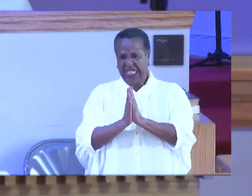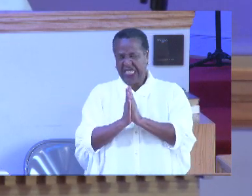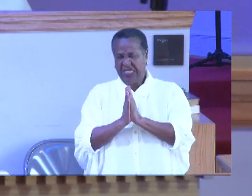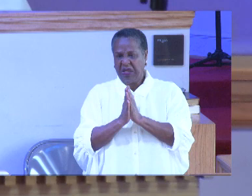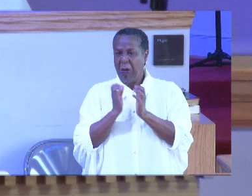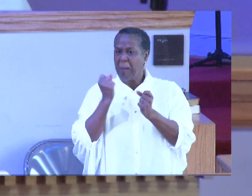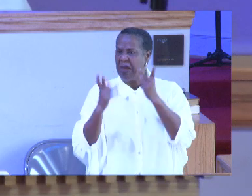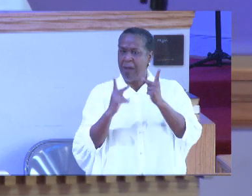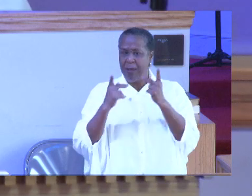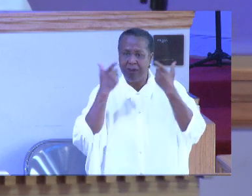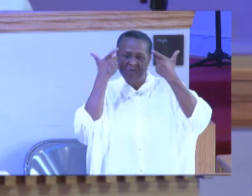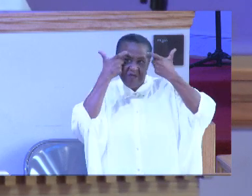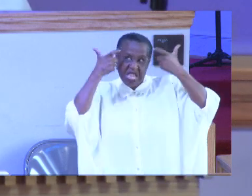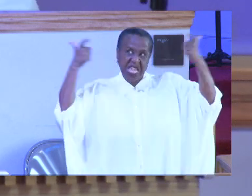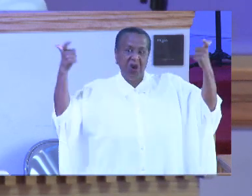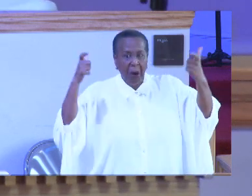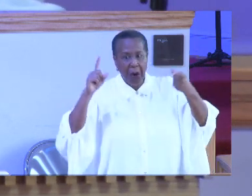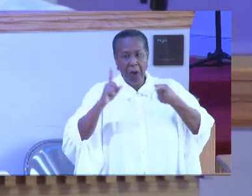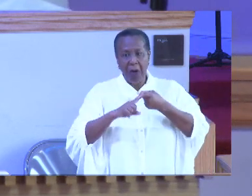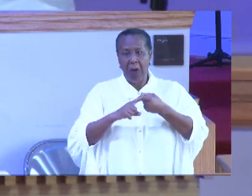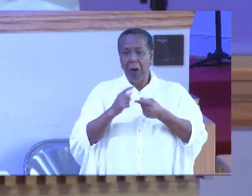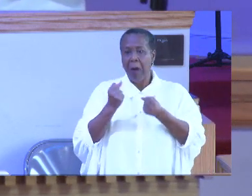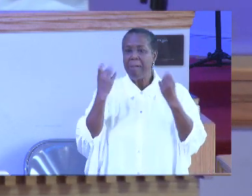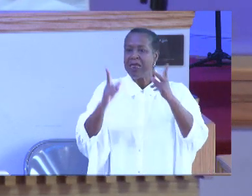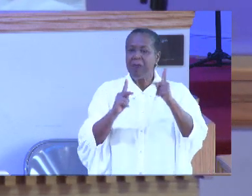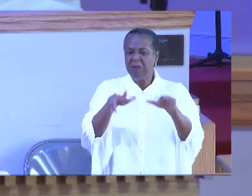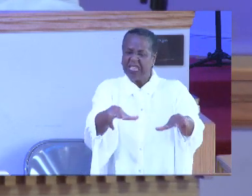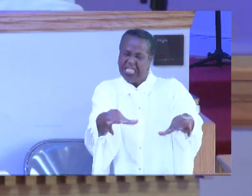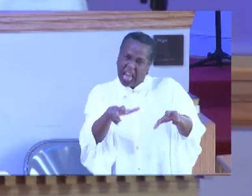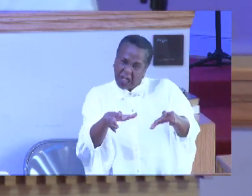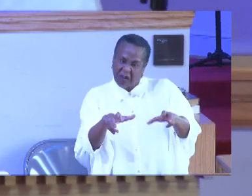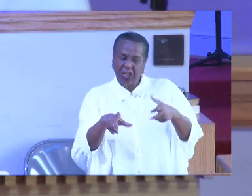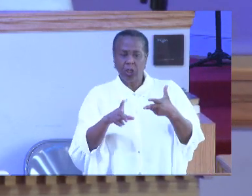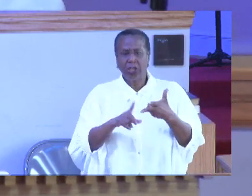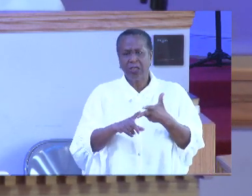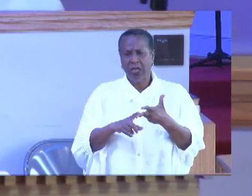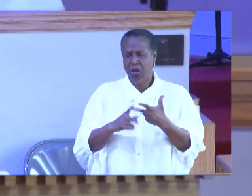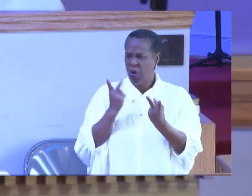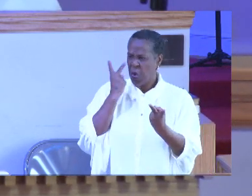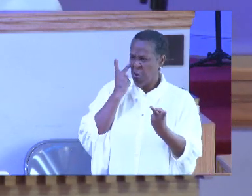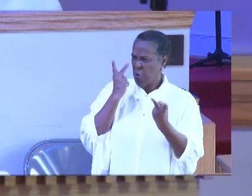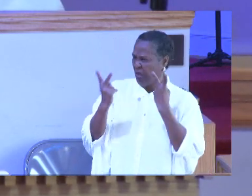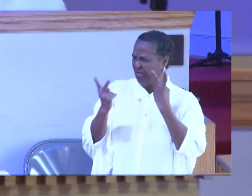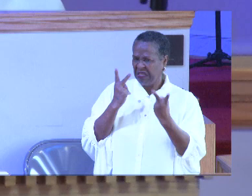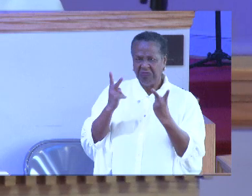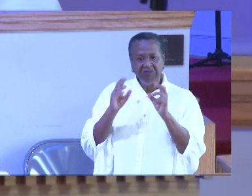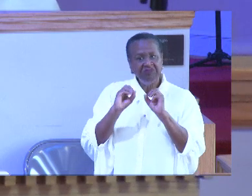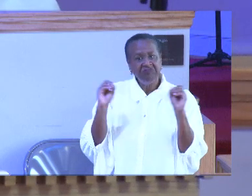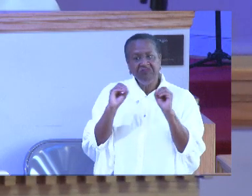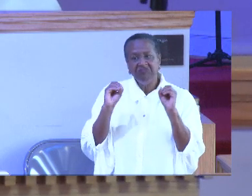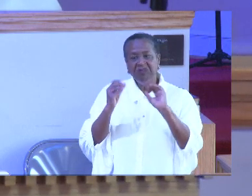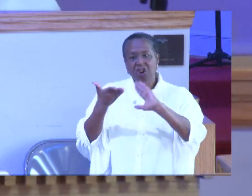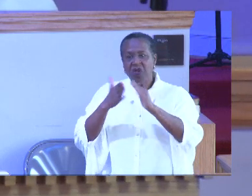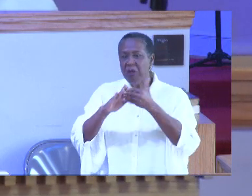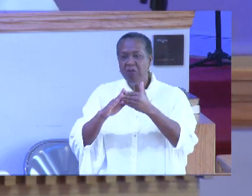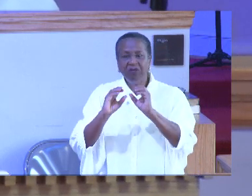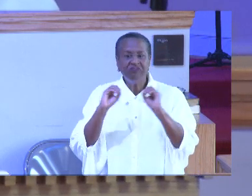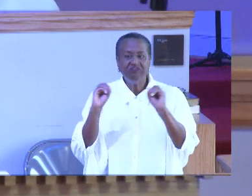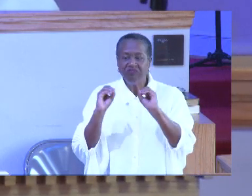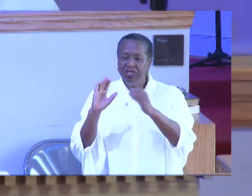egotism and selfishness, and we see very little community and